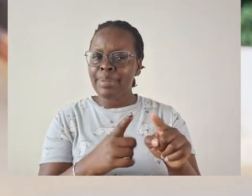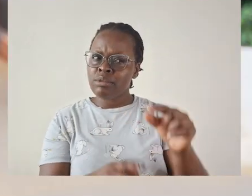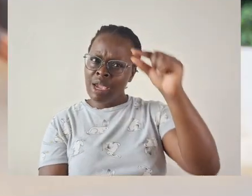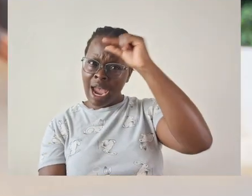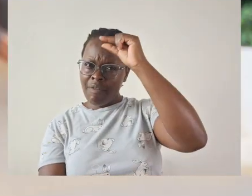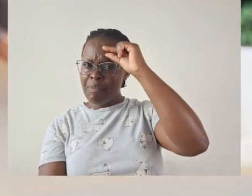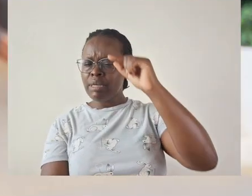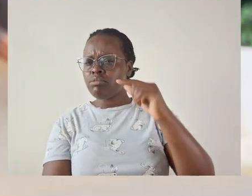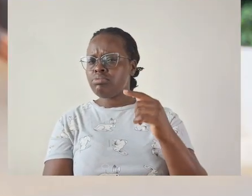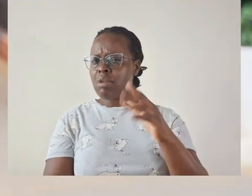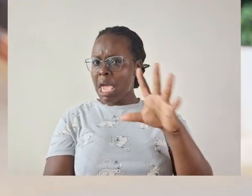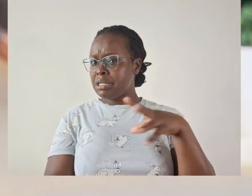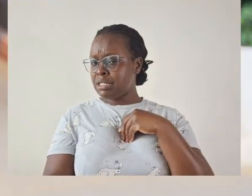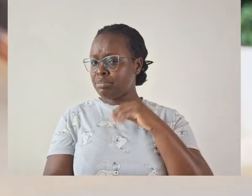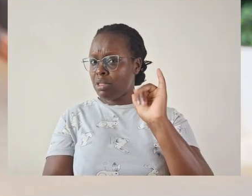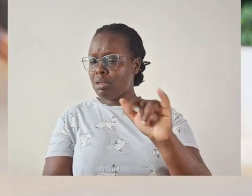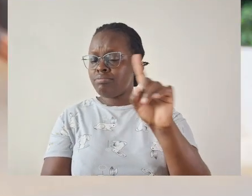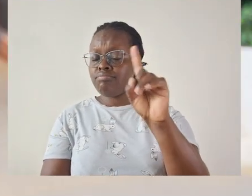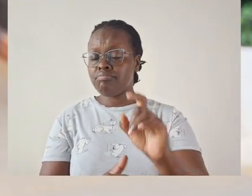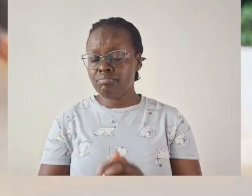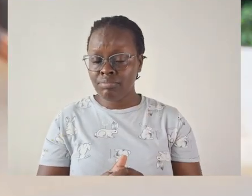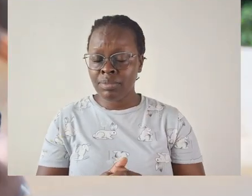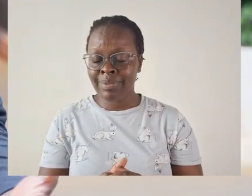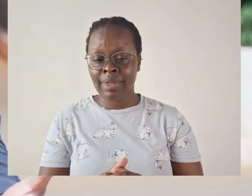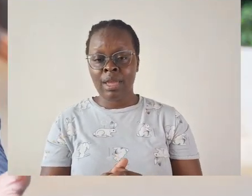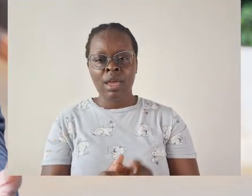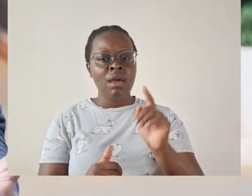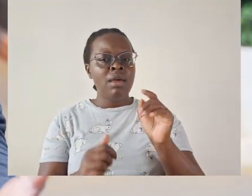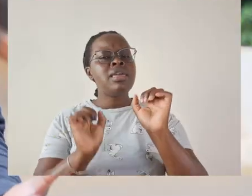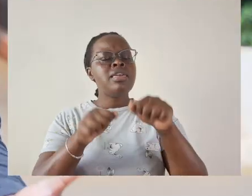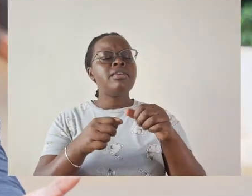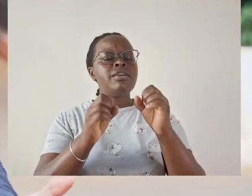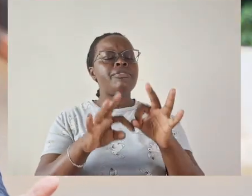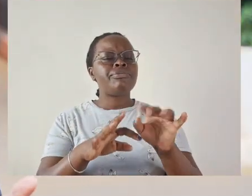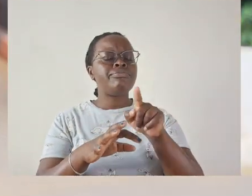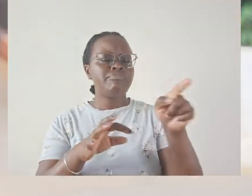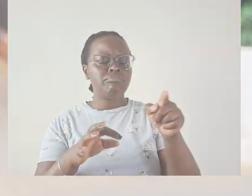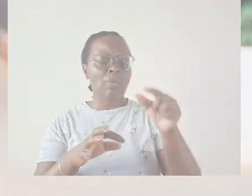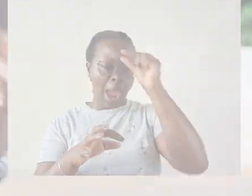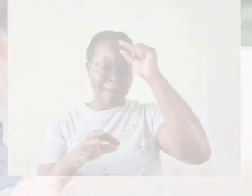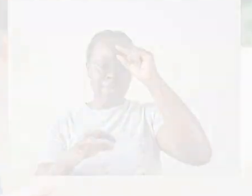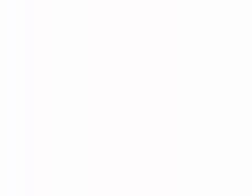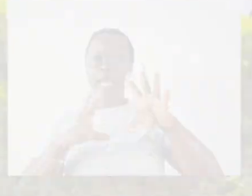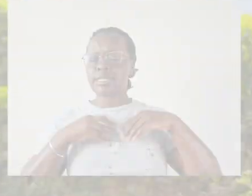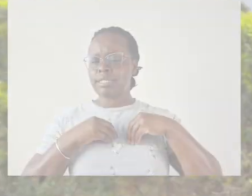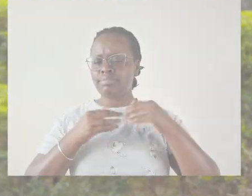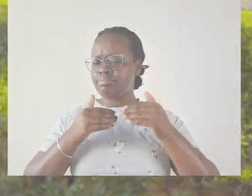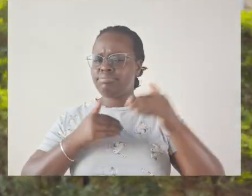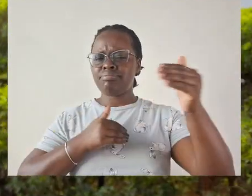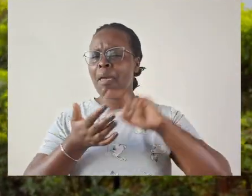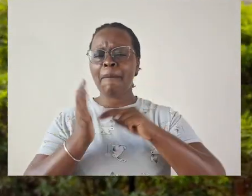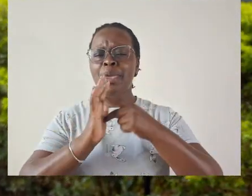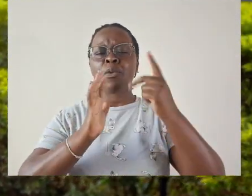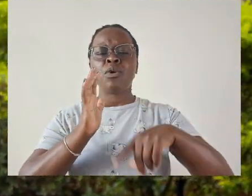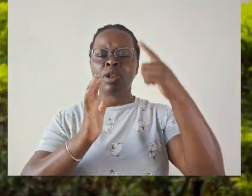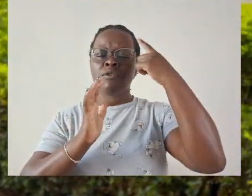help us reflect on the learner recommendations and what they could actually mean for the future of ICT in education, I had a chat with Kawira Gikambi